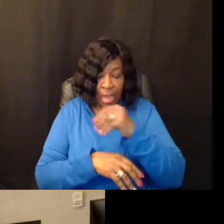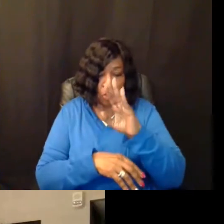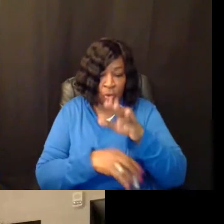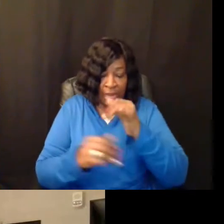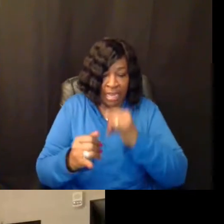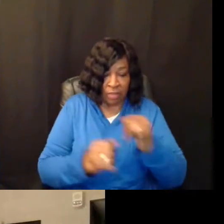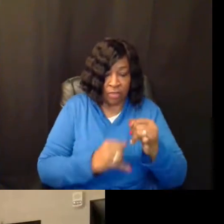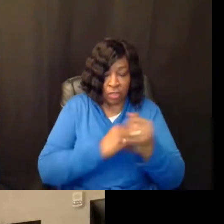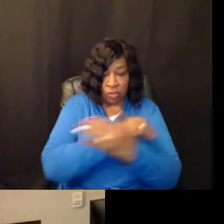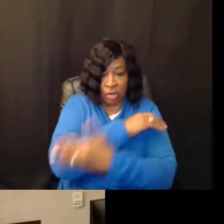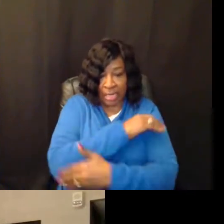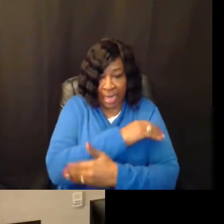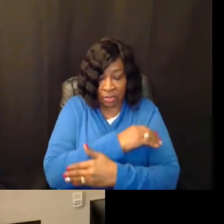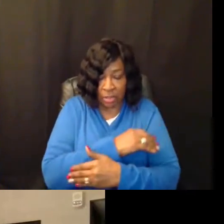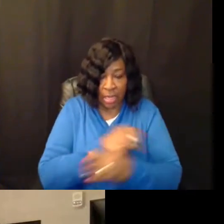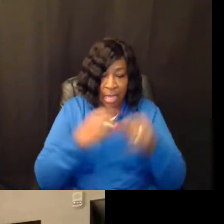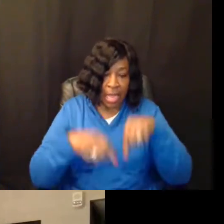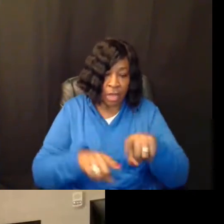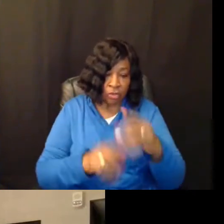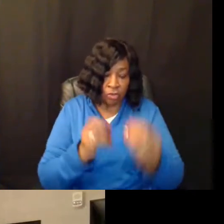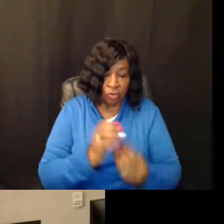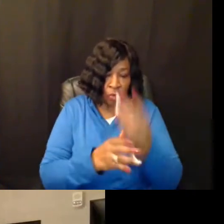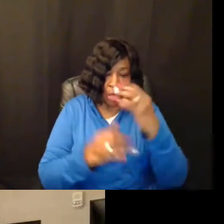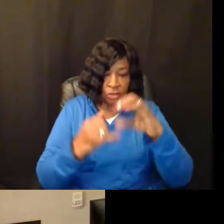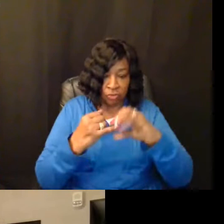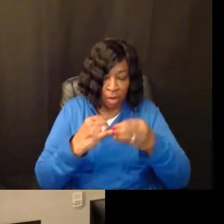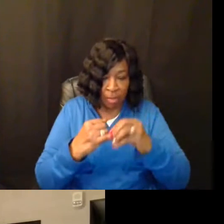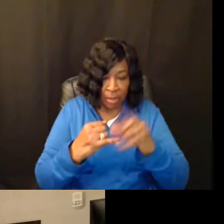county. If you're growing strawberries in